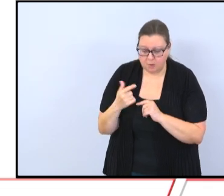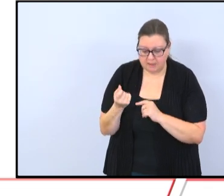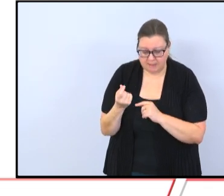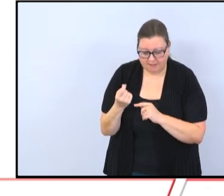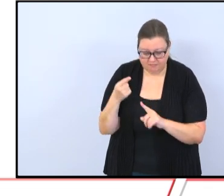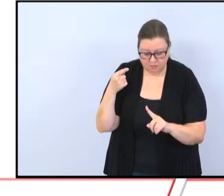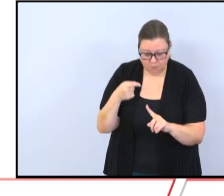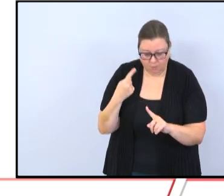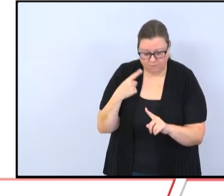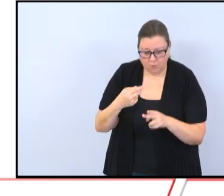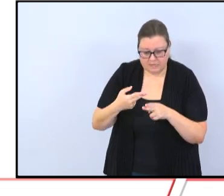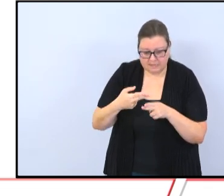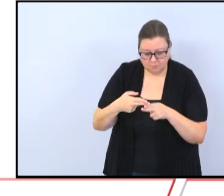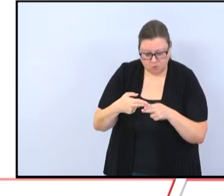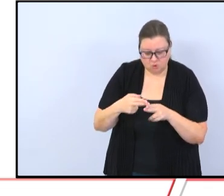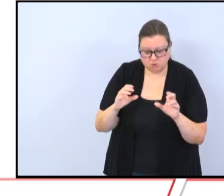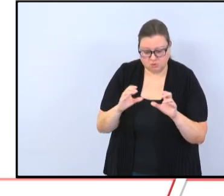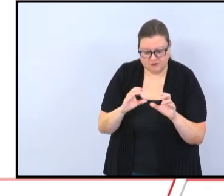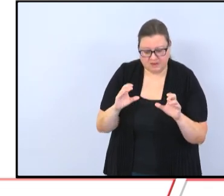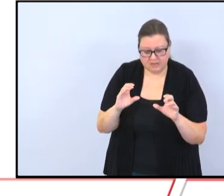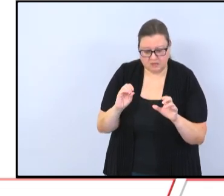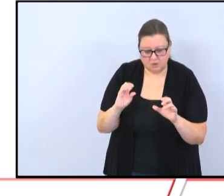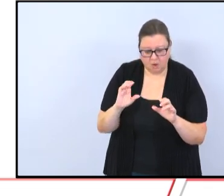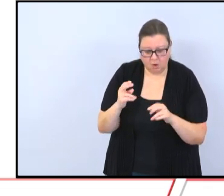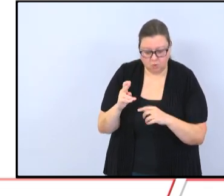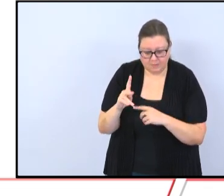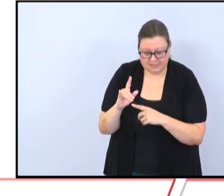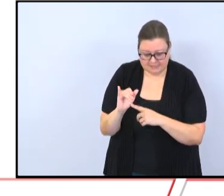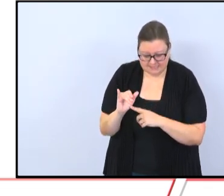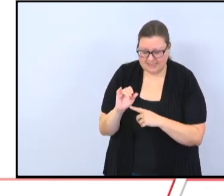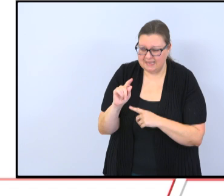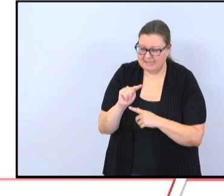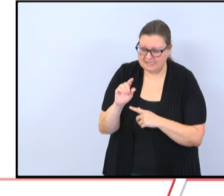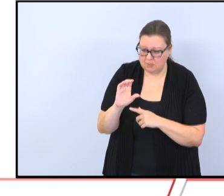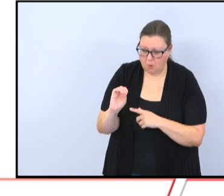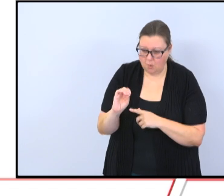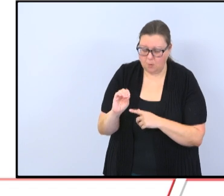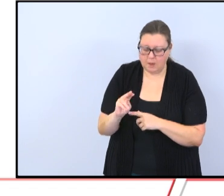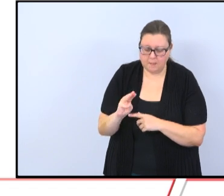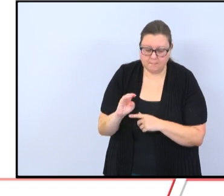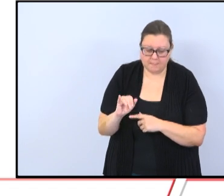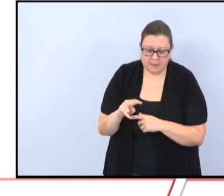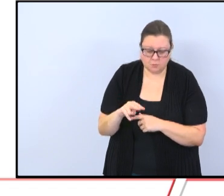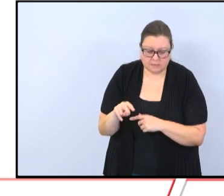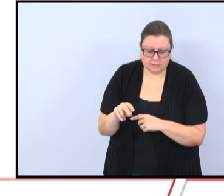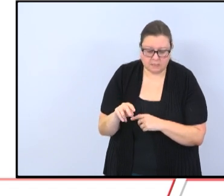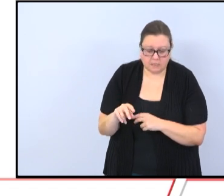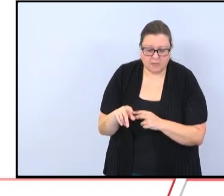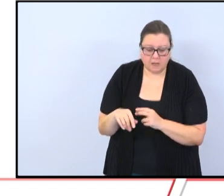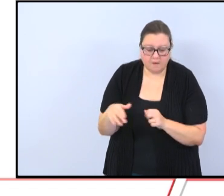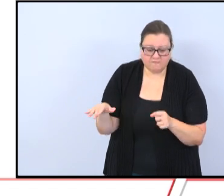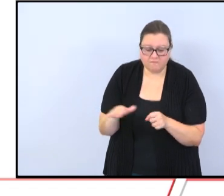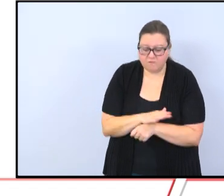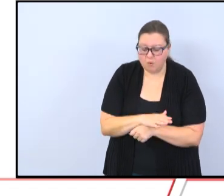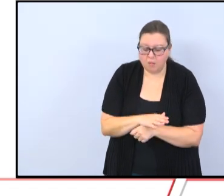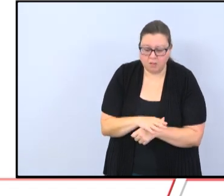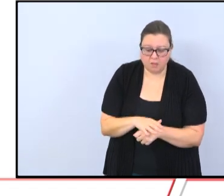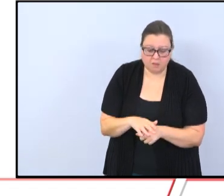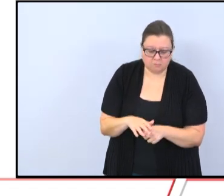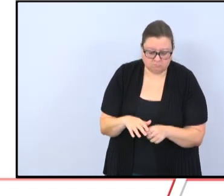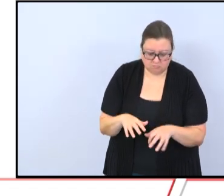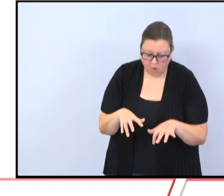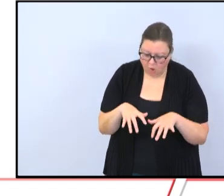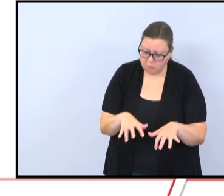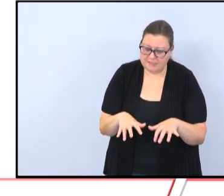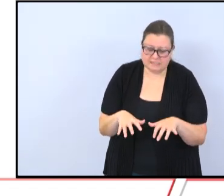for our temporary certificate occupancy on May 22nd, and then the full occupancy permit will be once everything